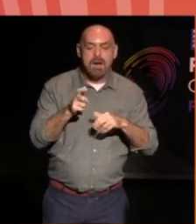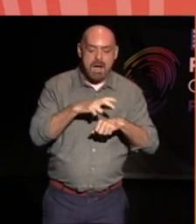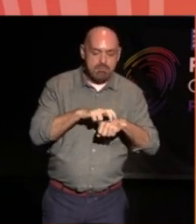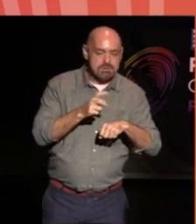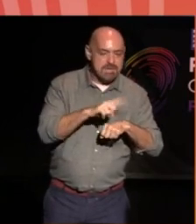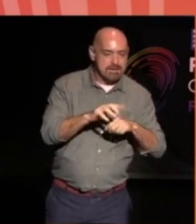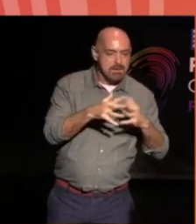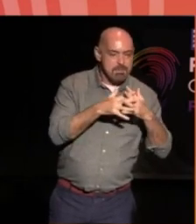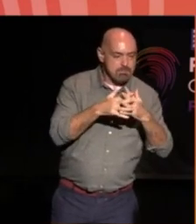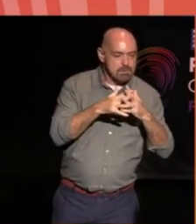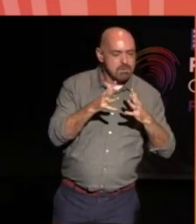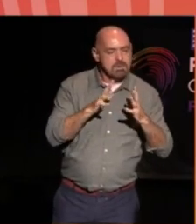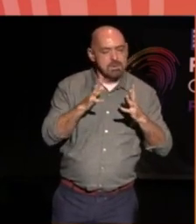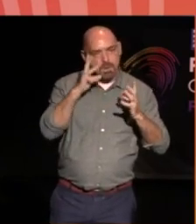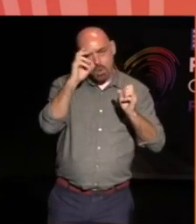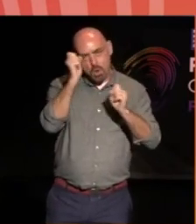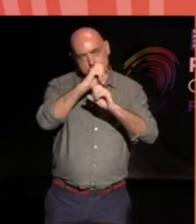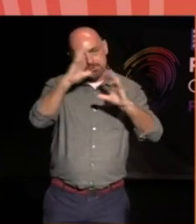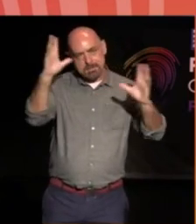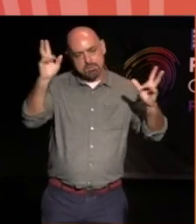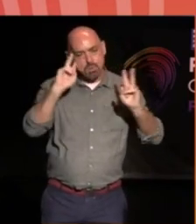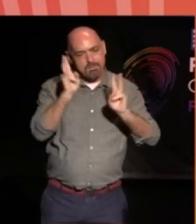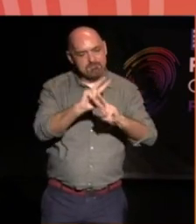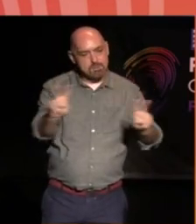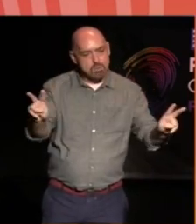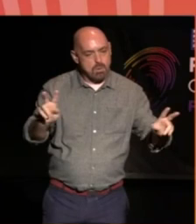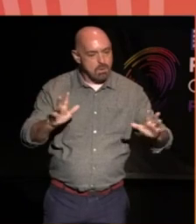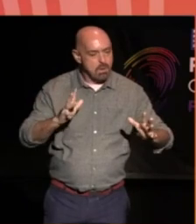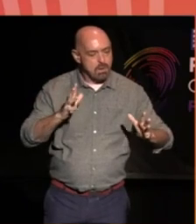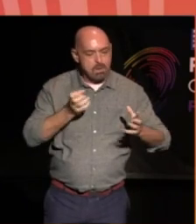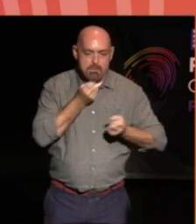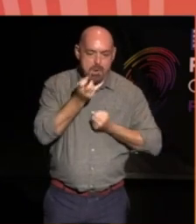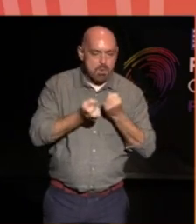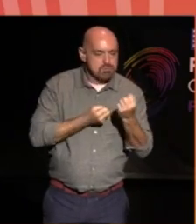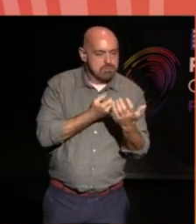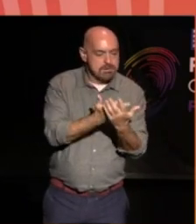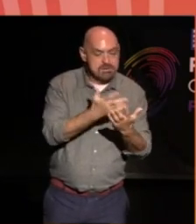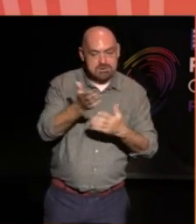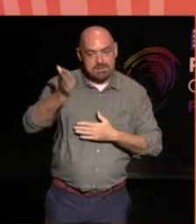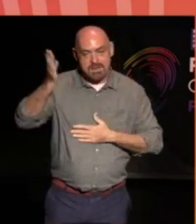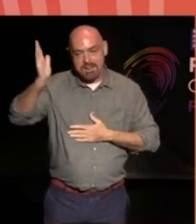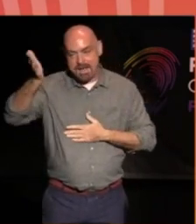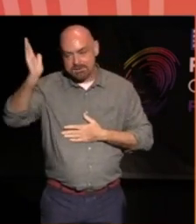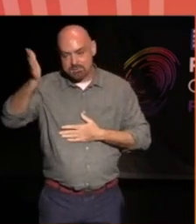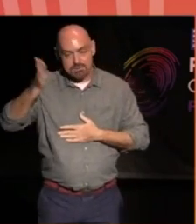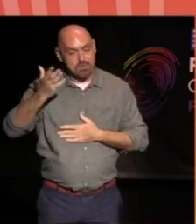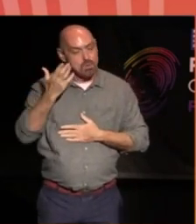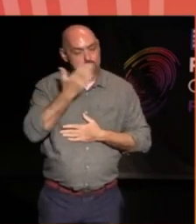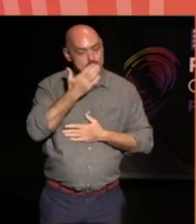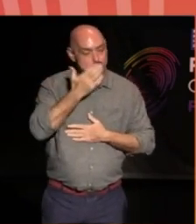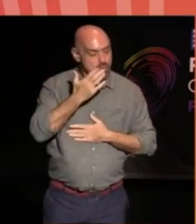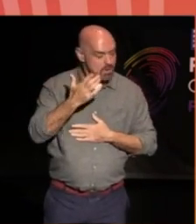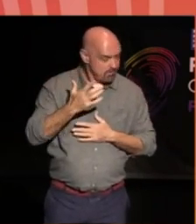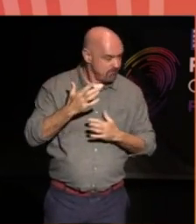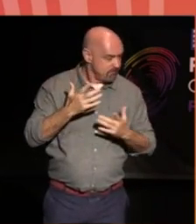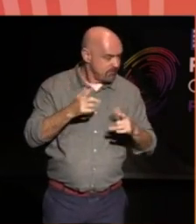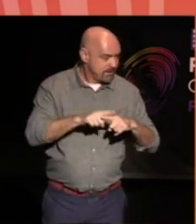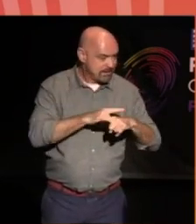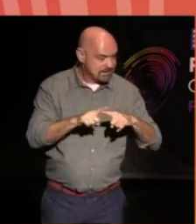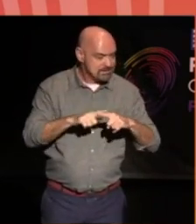American conceptual and visual poet, and she lectures at the School of English at the University of Leeds. Welcome,